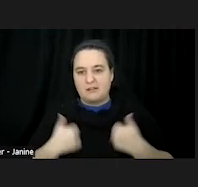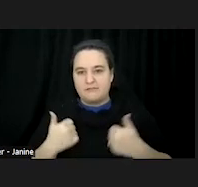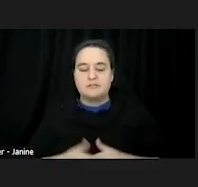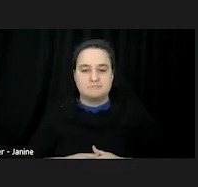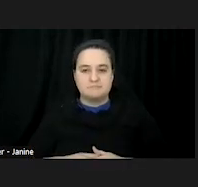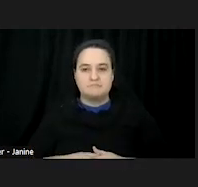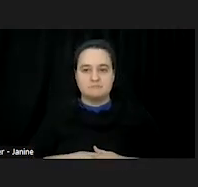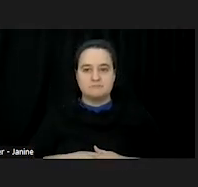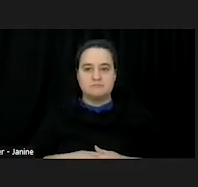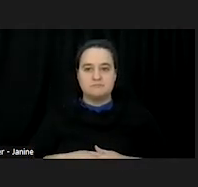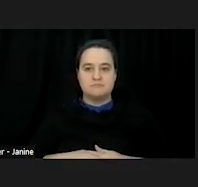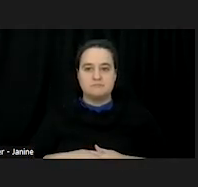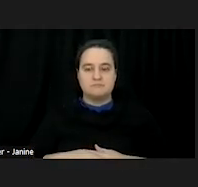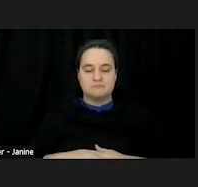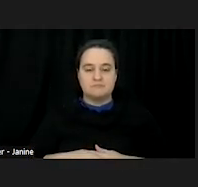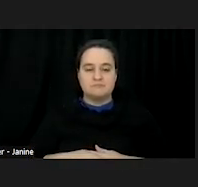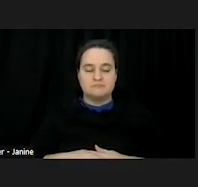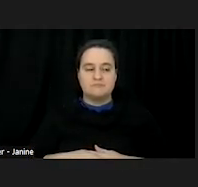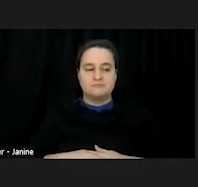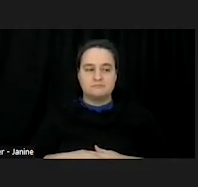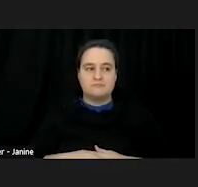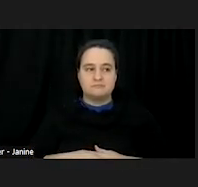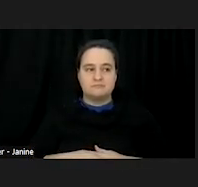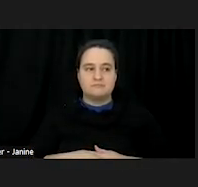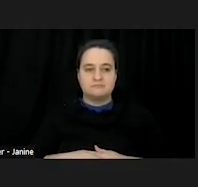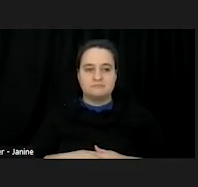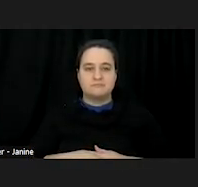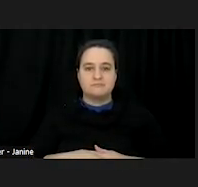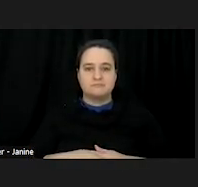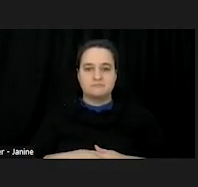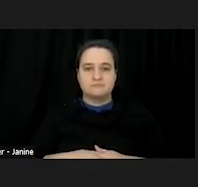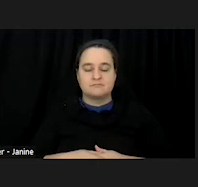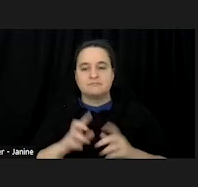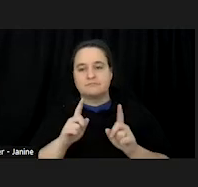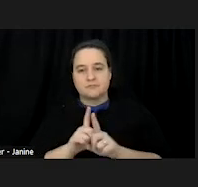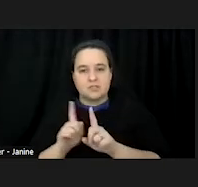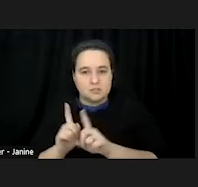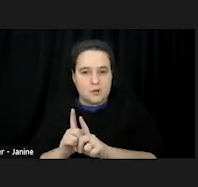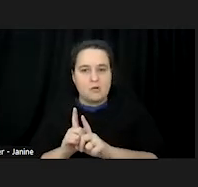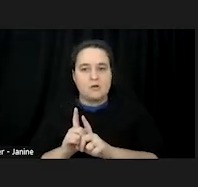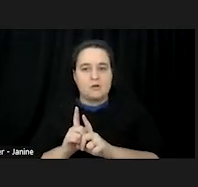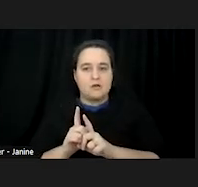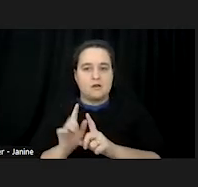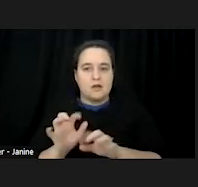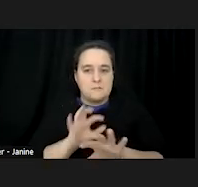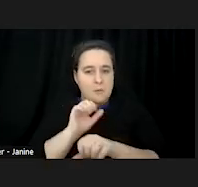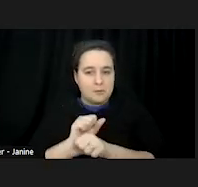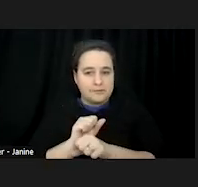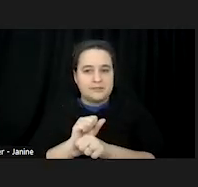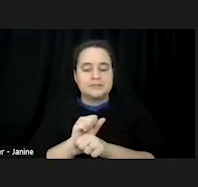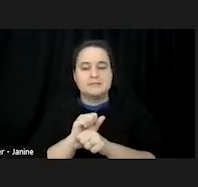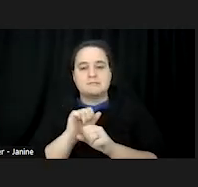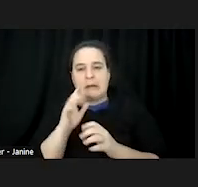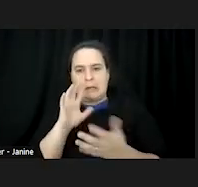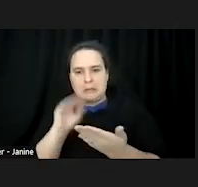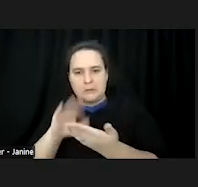and poison science, and then also jobs and employment. I learn like different kind of things. So